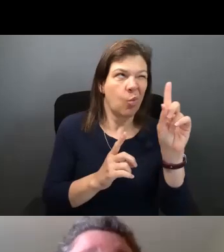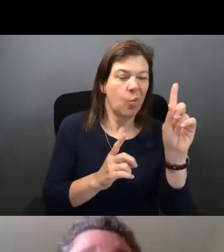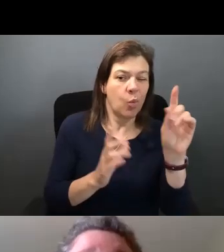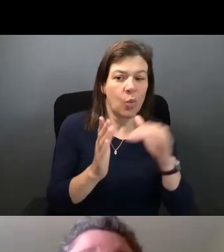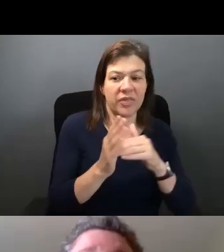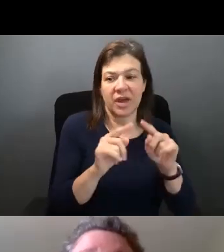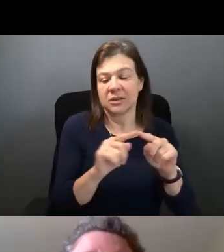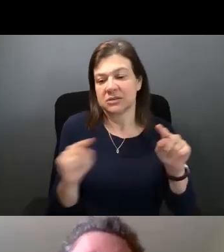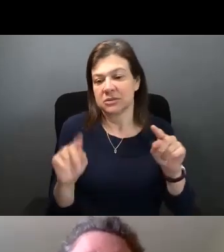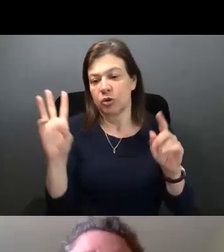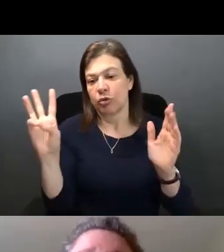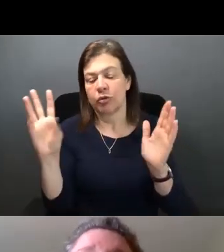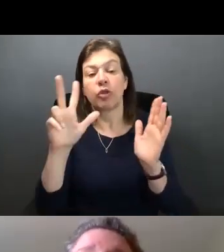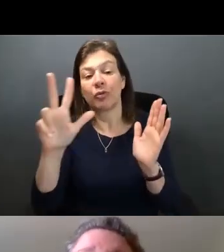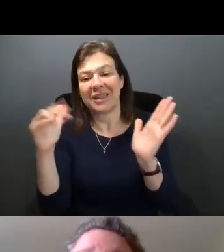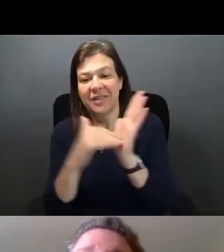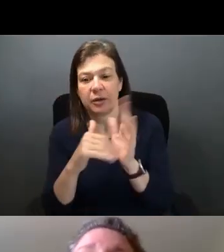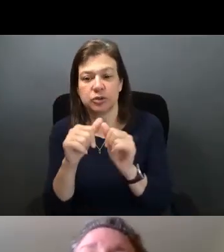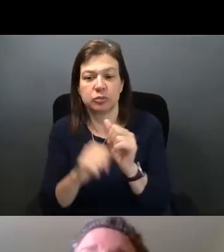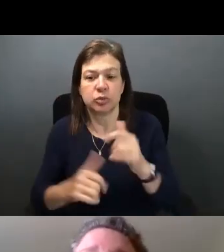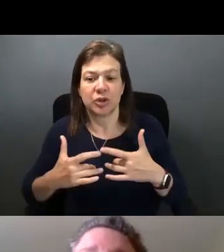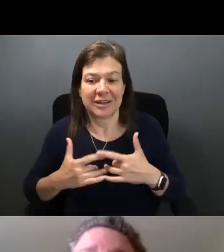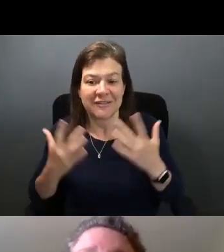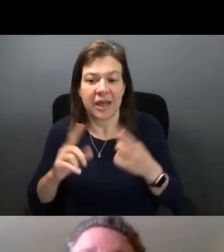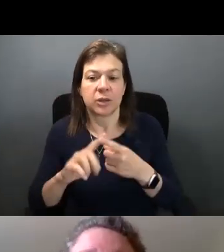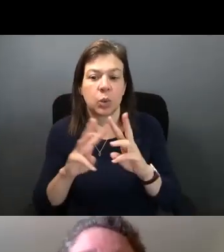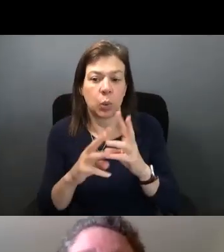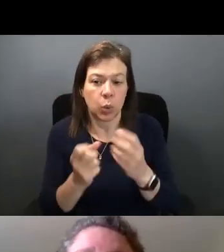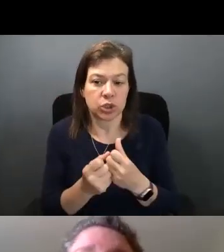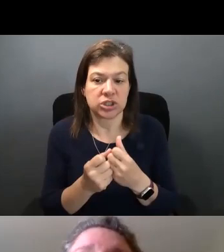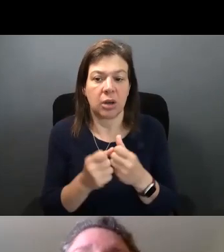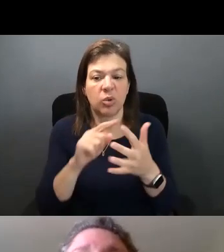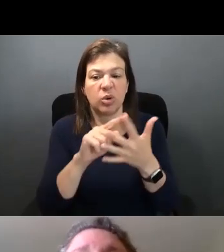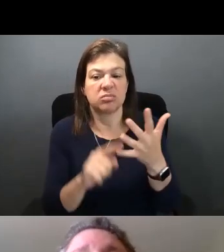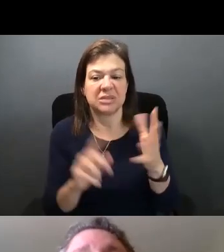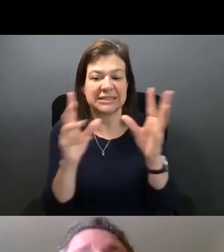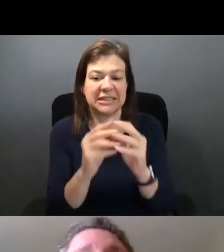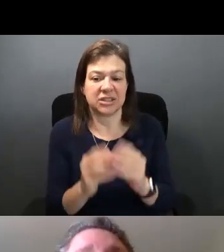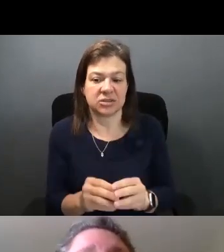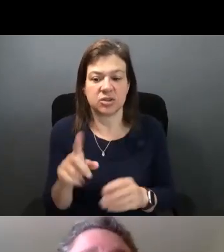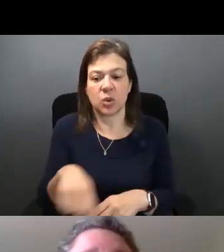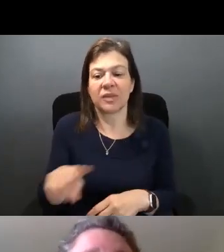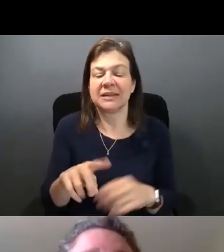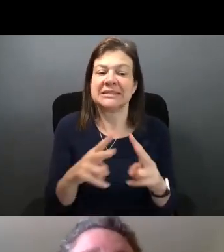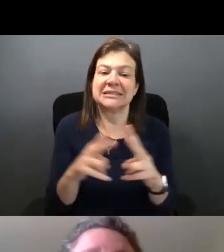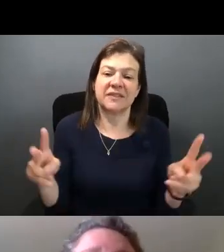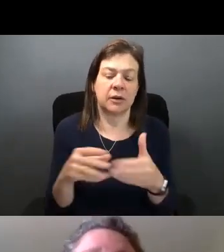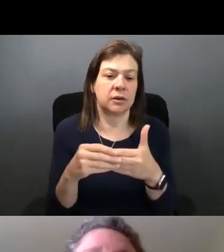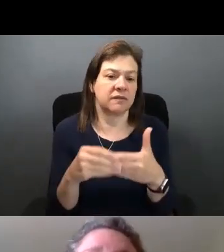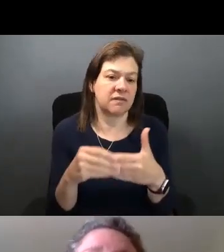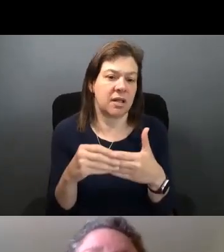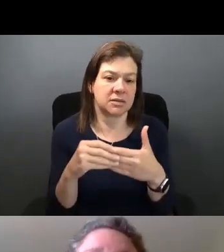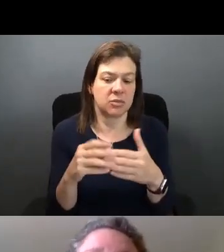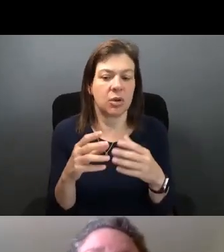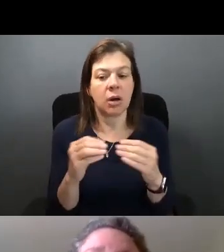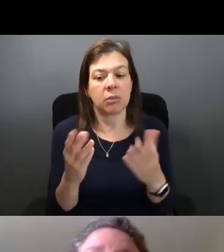and 3,000 for an event, a workshop, or a series of sessions. So this one is very flexible and